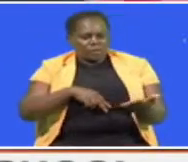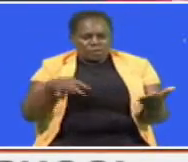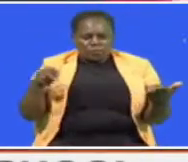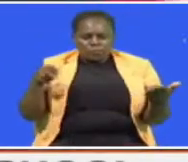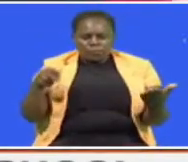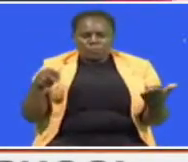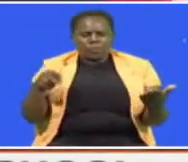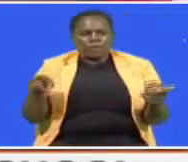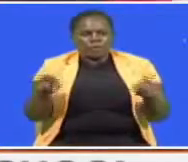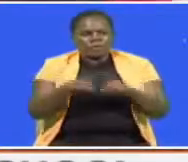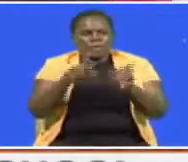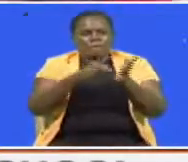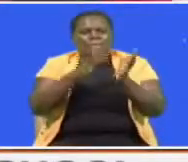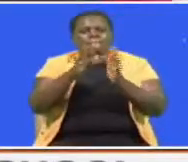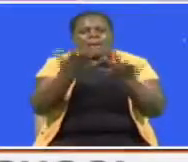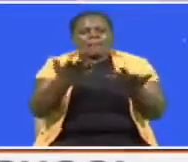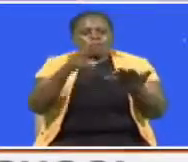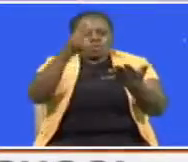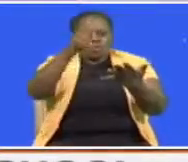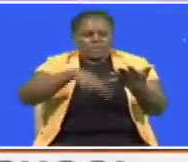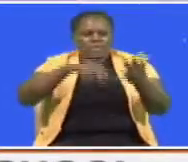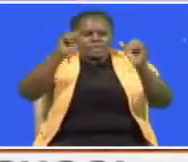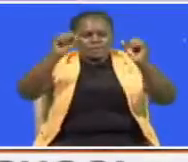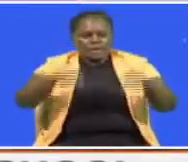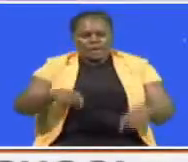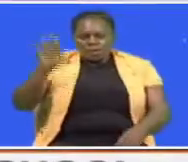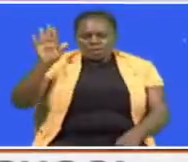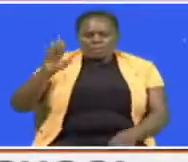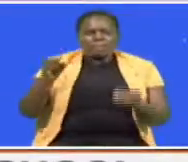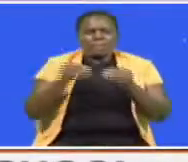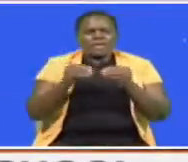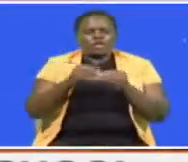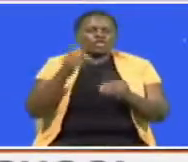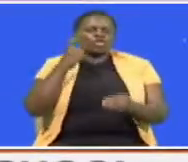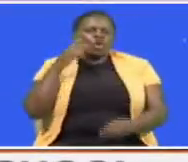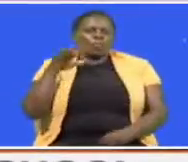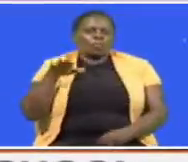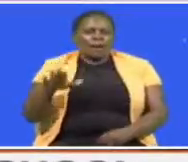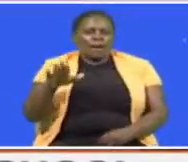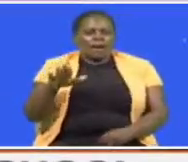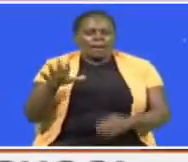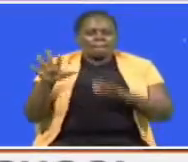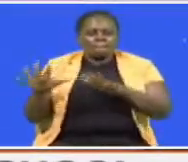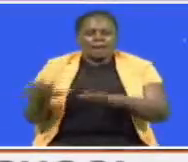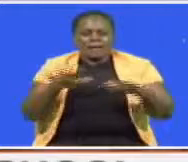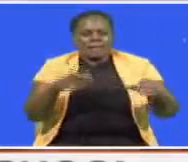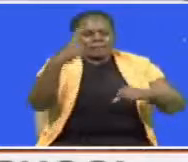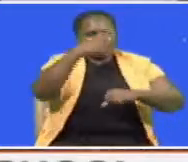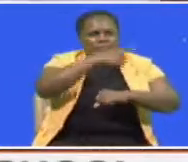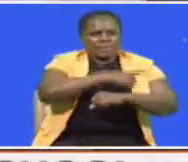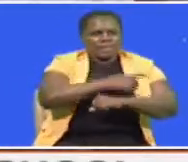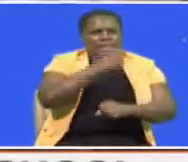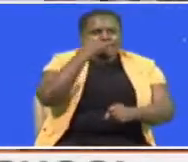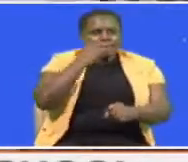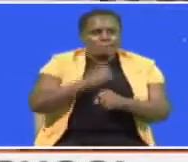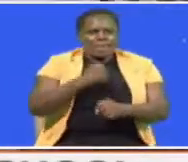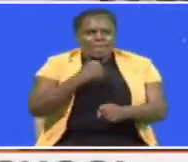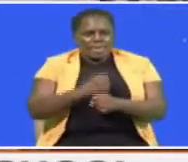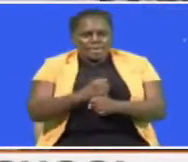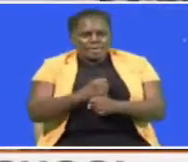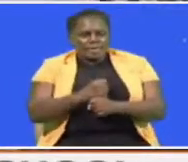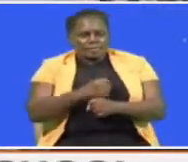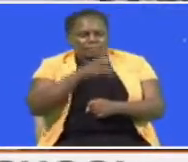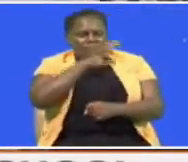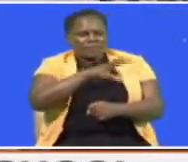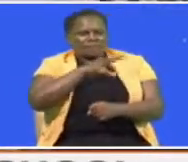Ana Biblia anasoma. We met her in her shop on a market day where she makes quite a